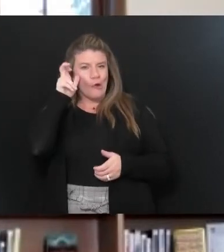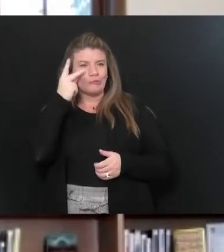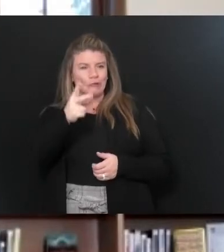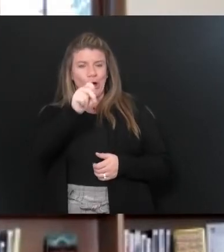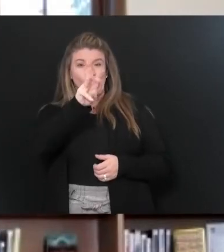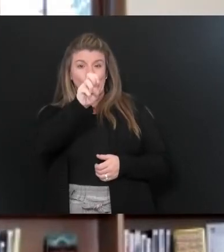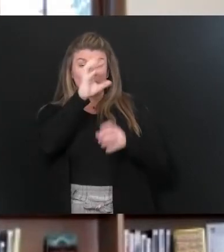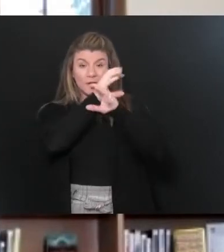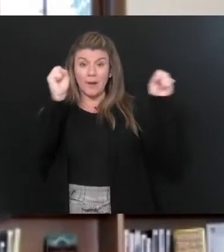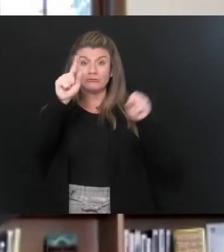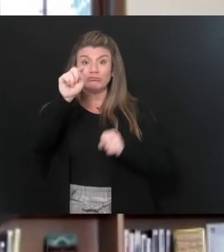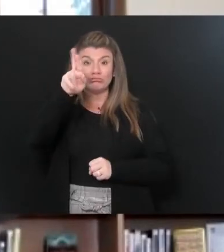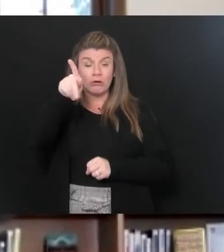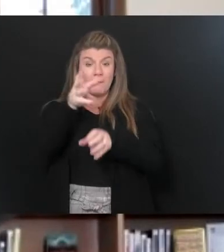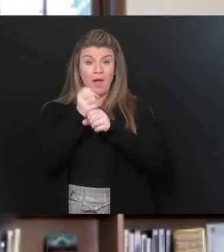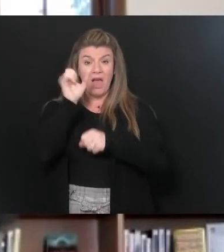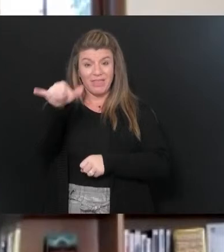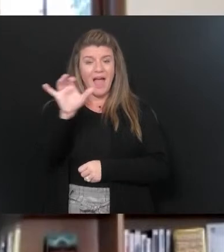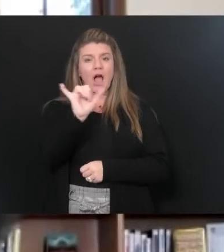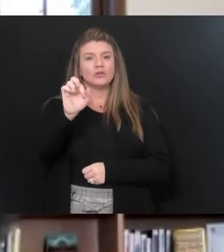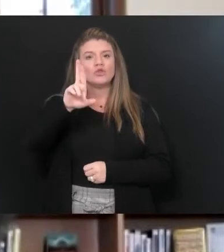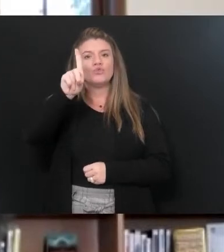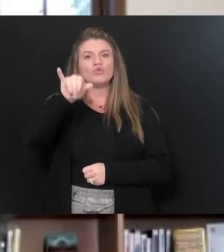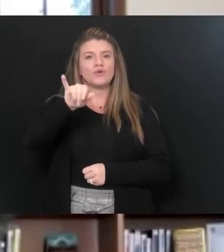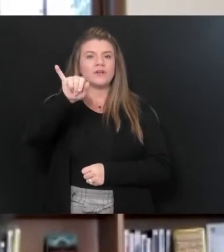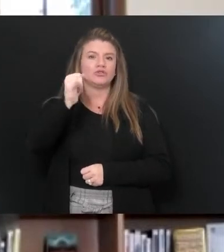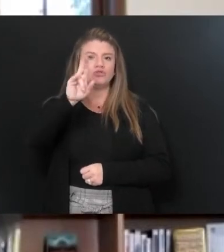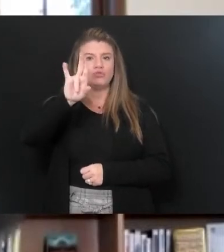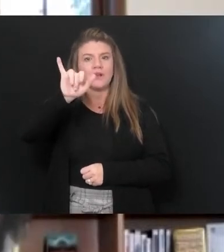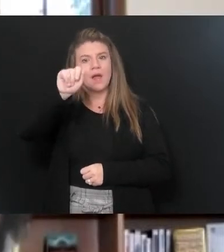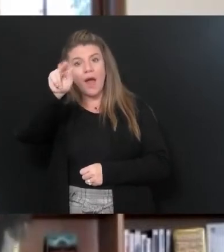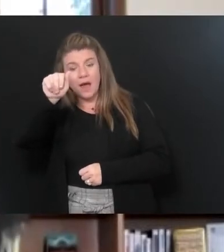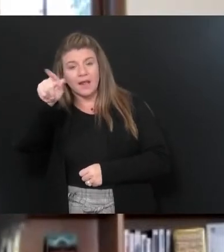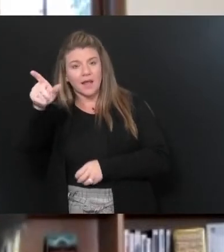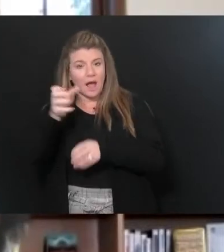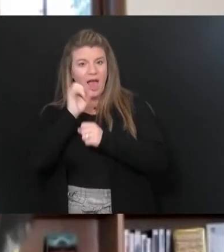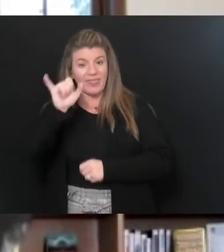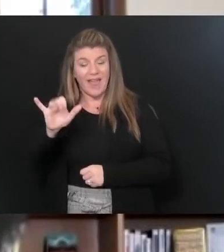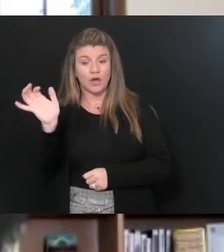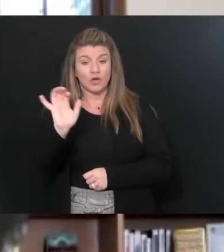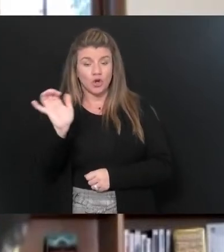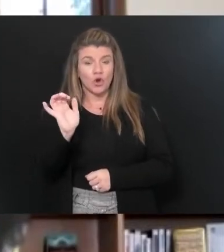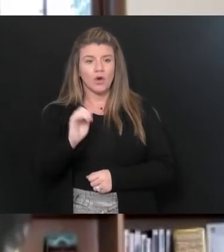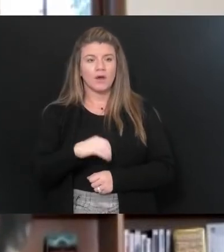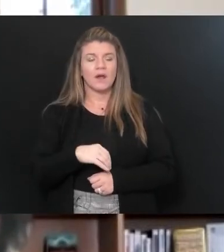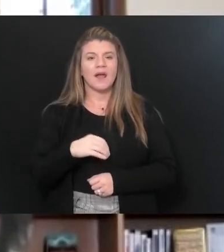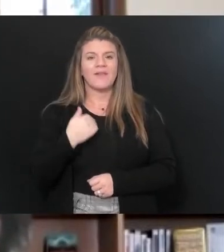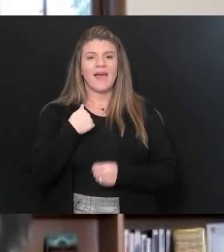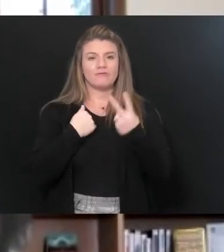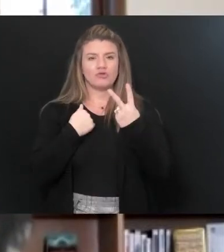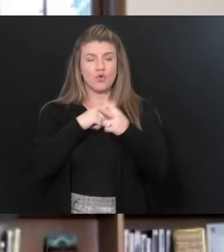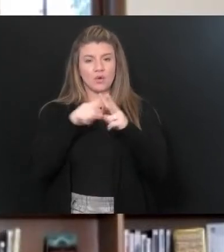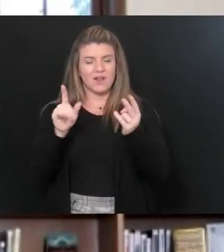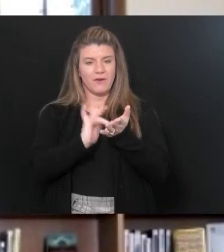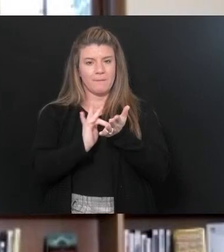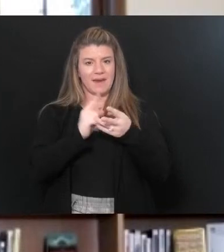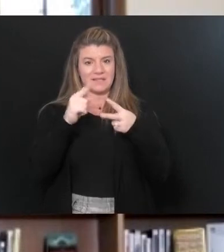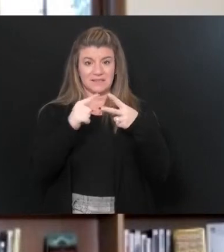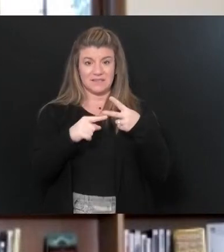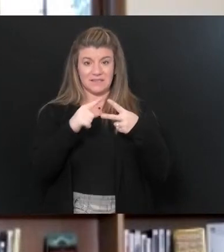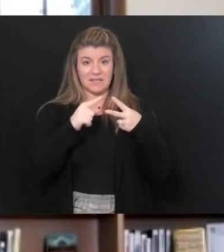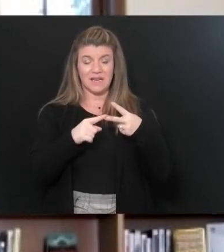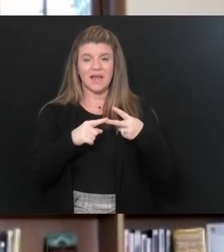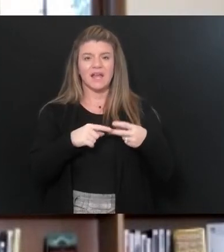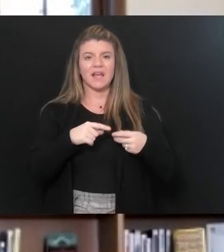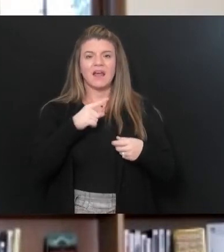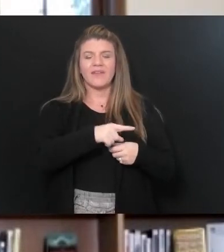President Trump got, and then even Rudy Giuliani. So Regeneron is one of them, and the other one is bamlanivimab, or the Lilly